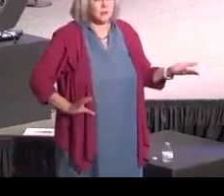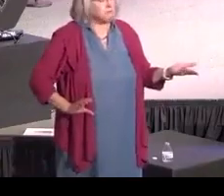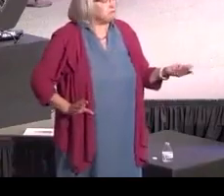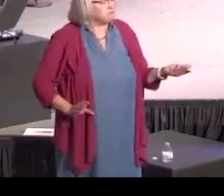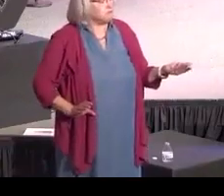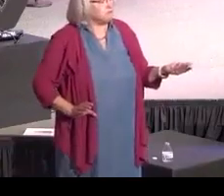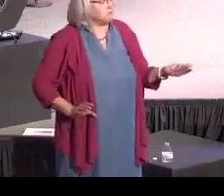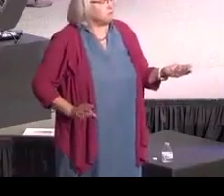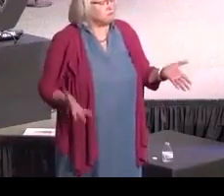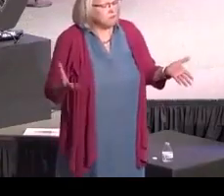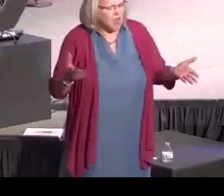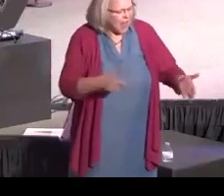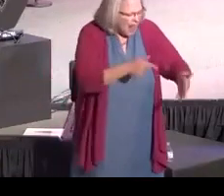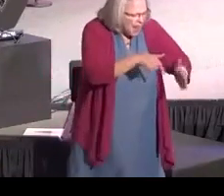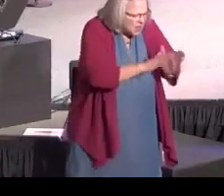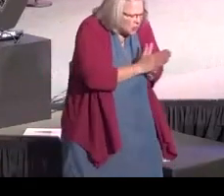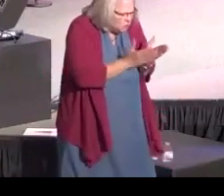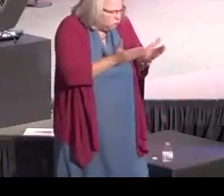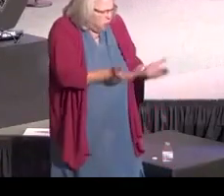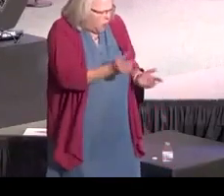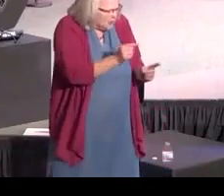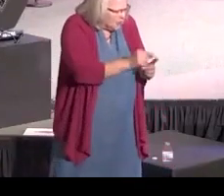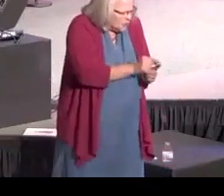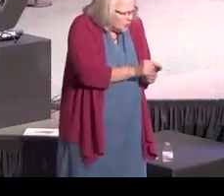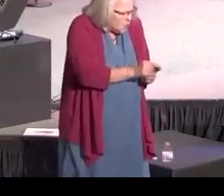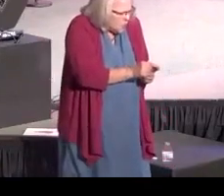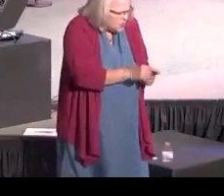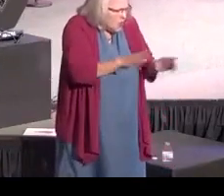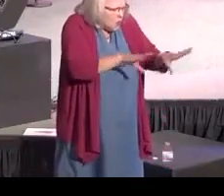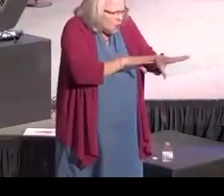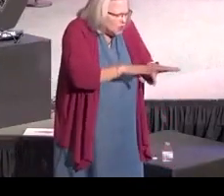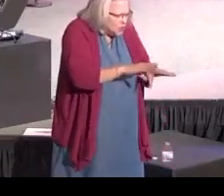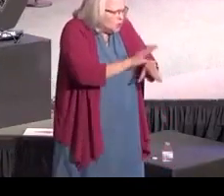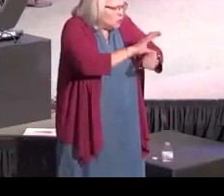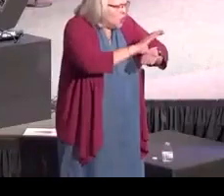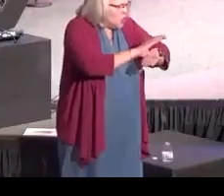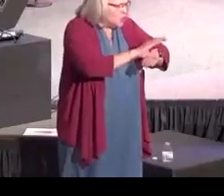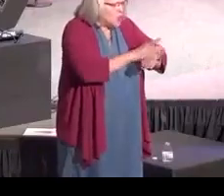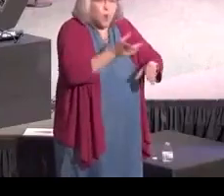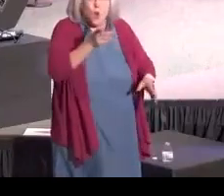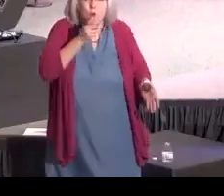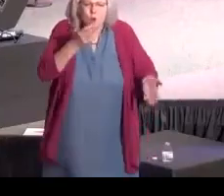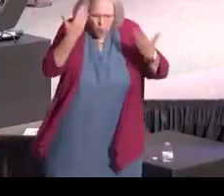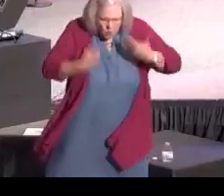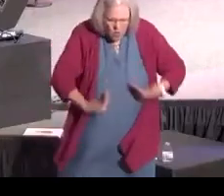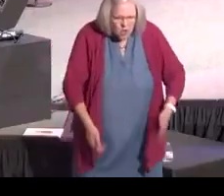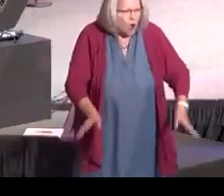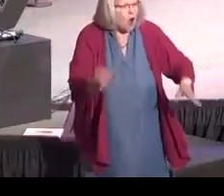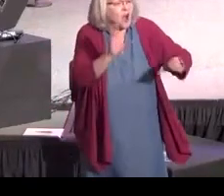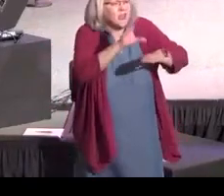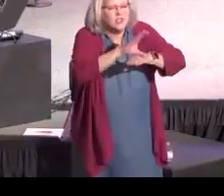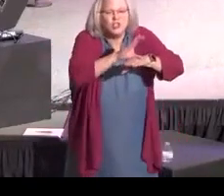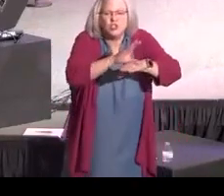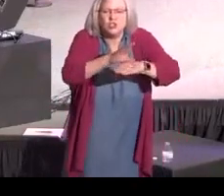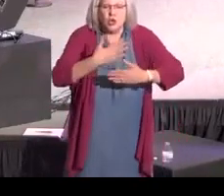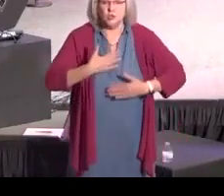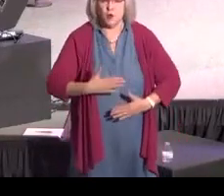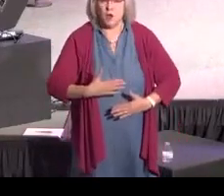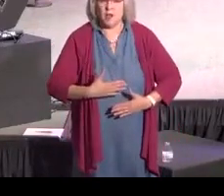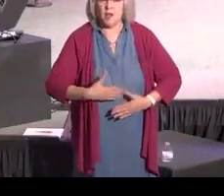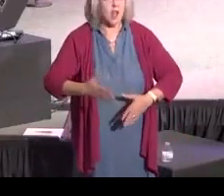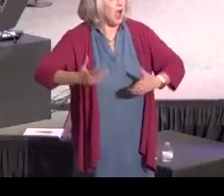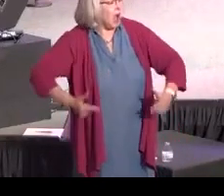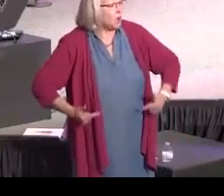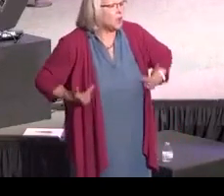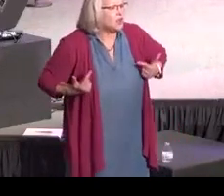He defines in his books in the scripture what it means to do church, who we are as the body of Christ. how we live,